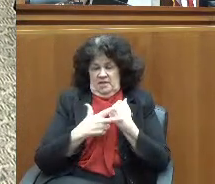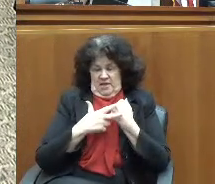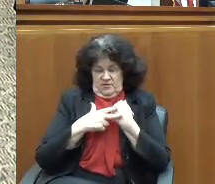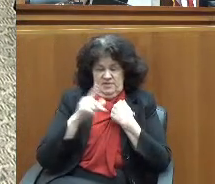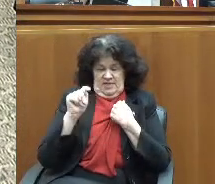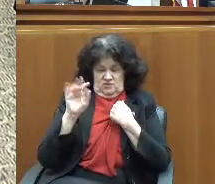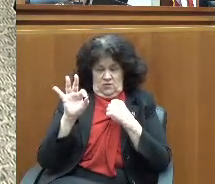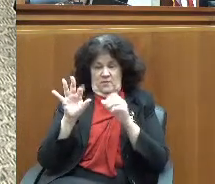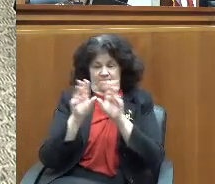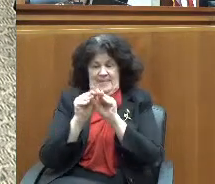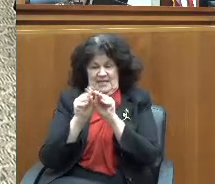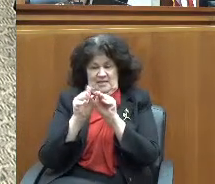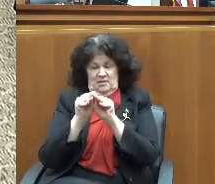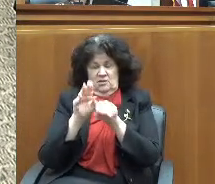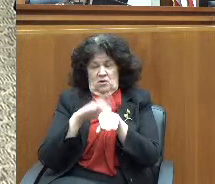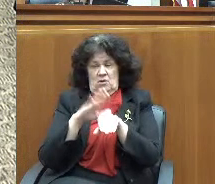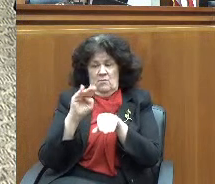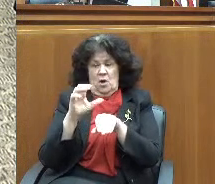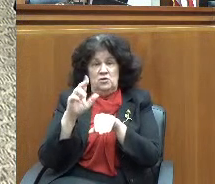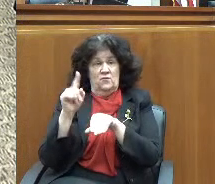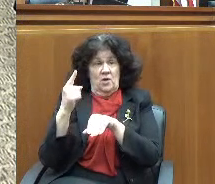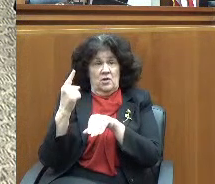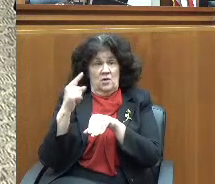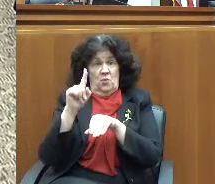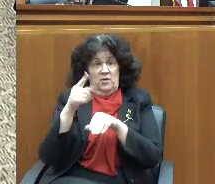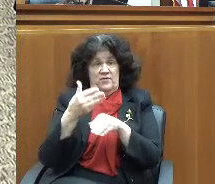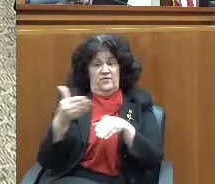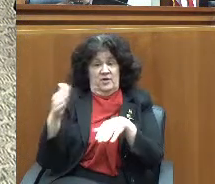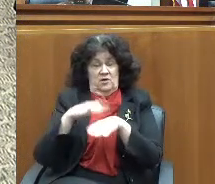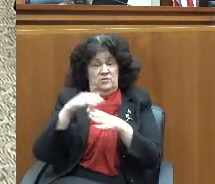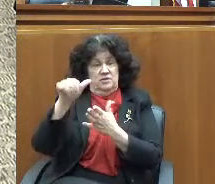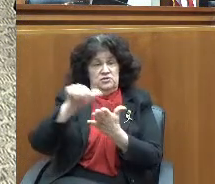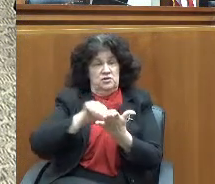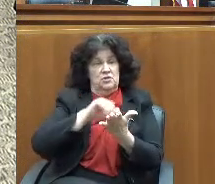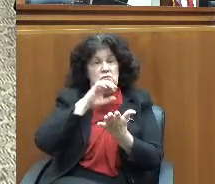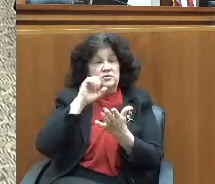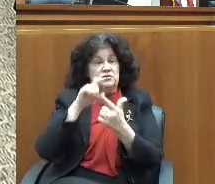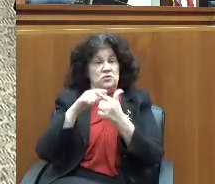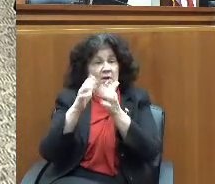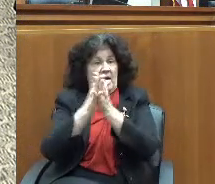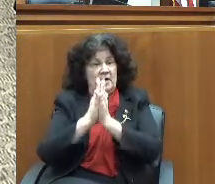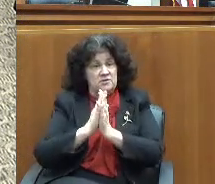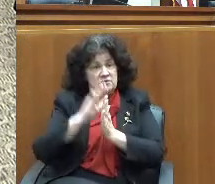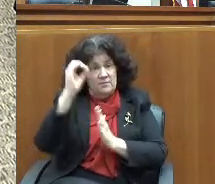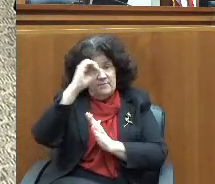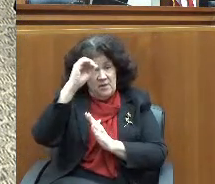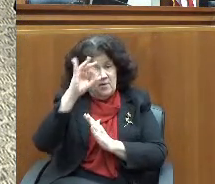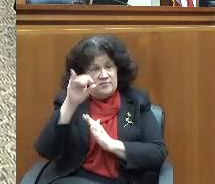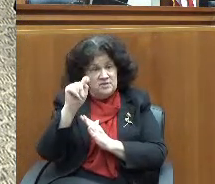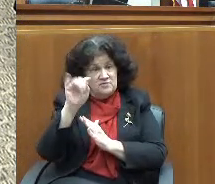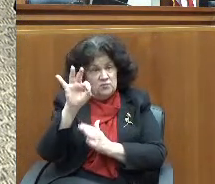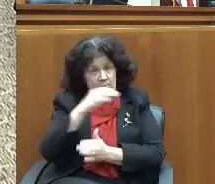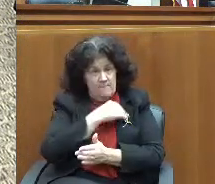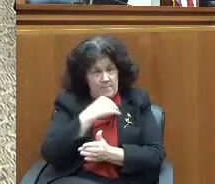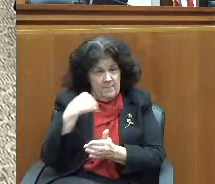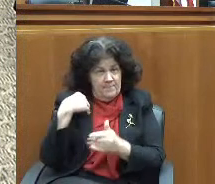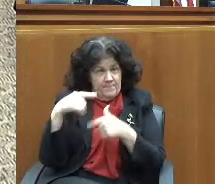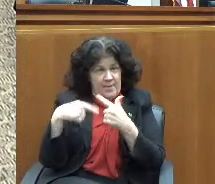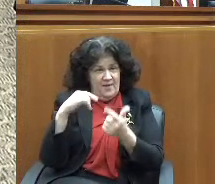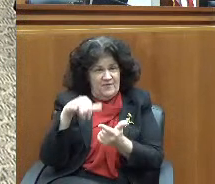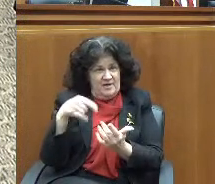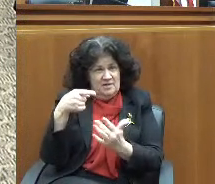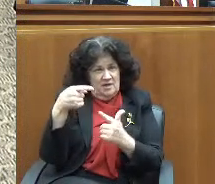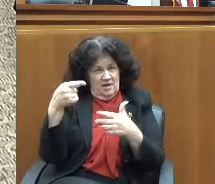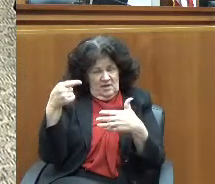meeting on March 1st. And one of the items on the agenda was to ask the opinion of those task force members about this